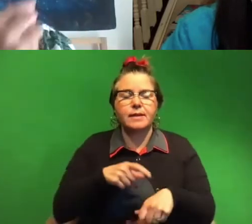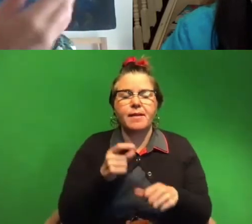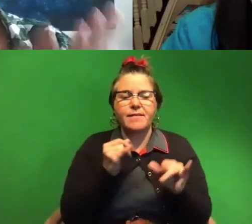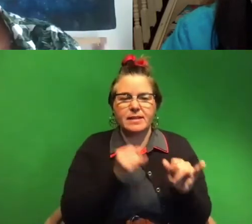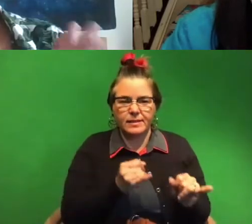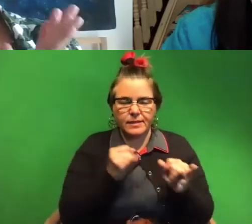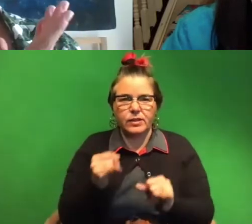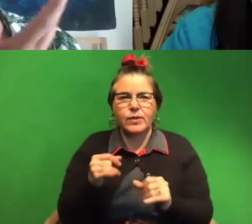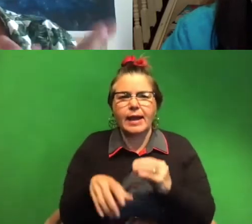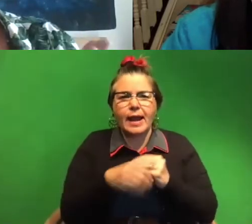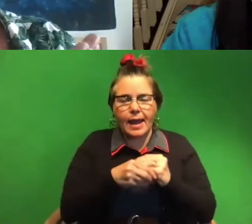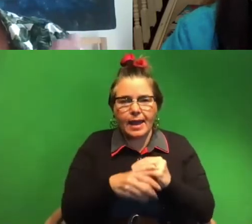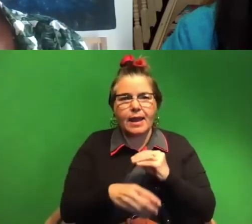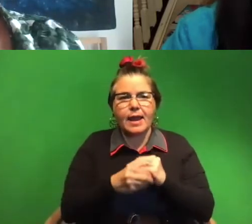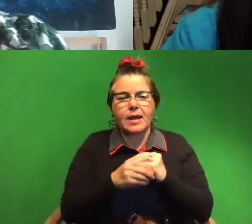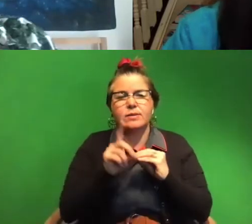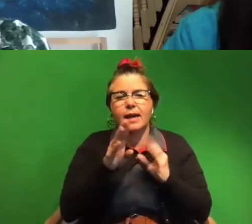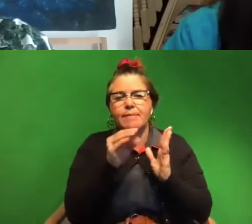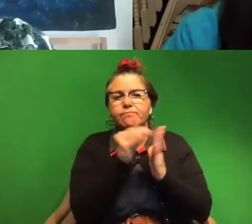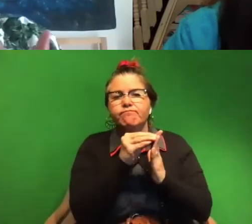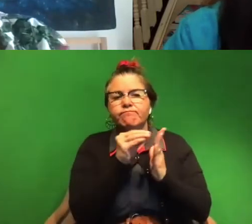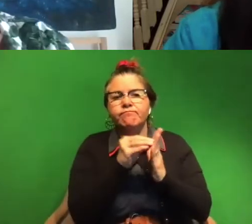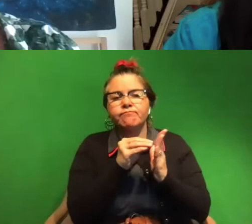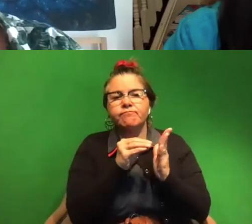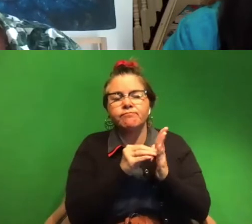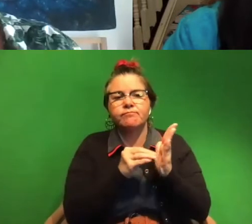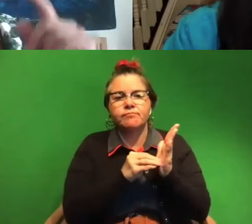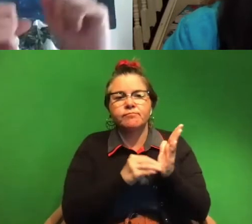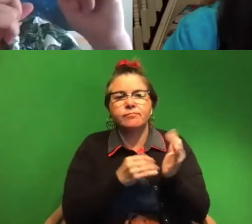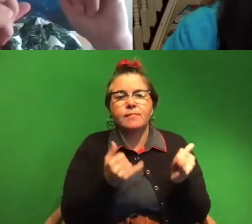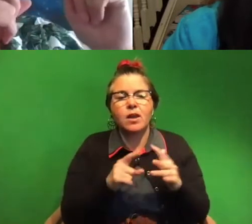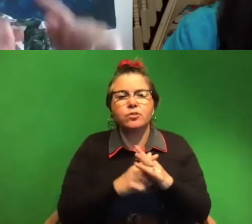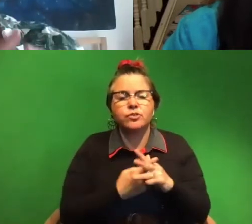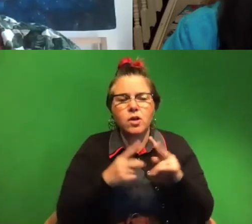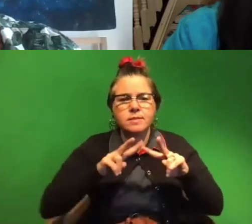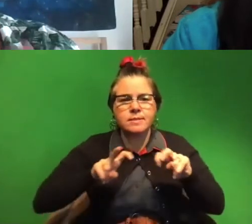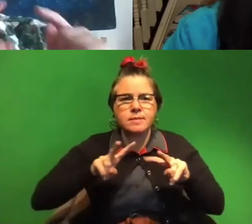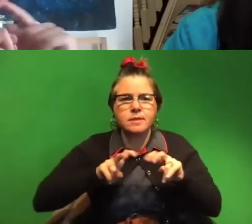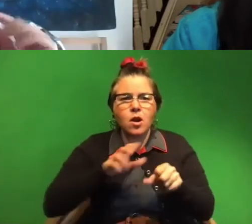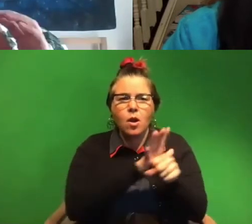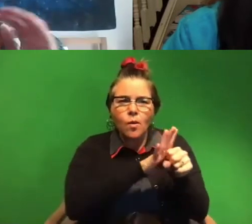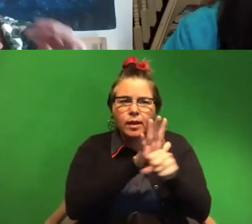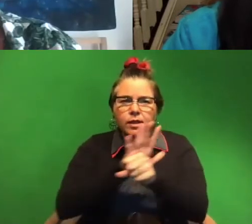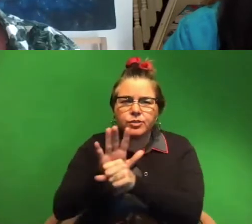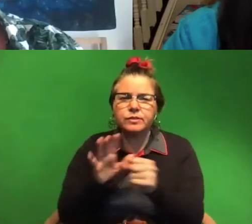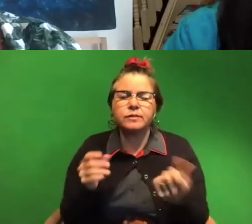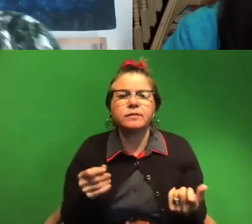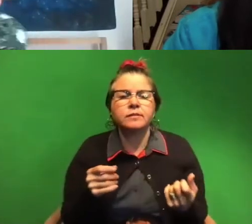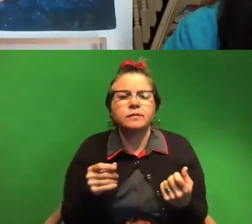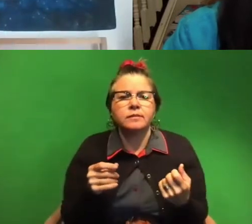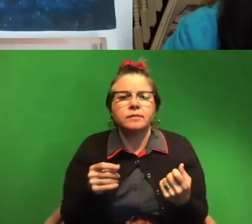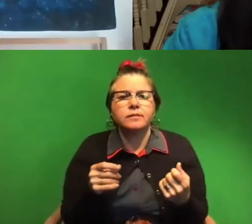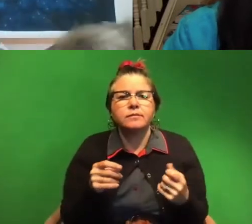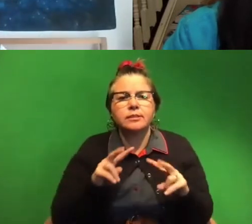able to add that to our database. And now we are able to start looking at locations. We're starting to be able to look